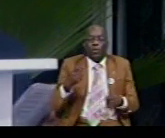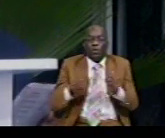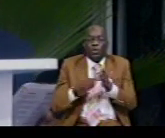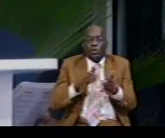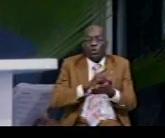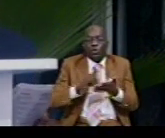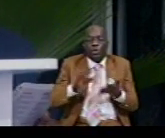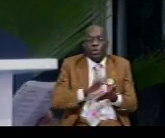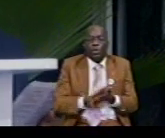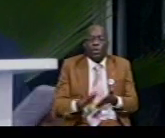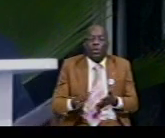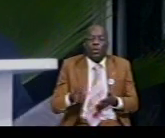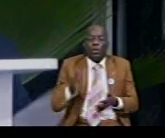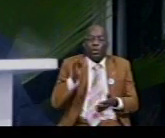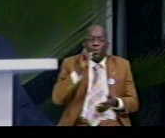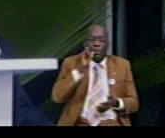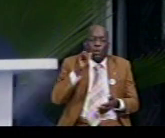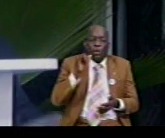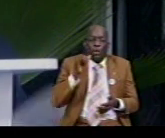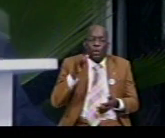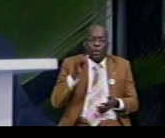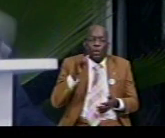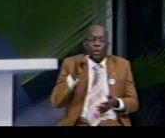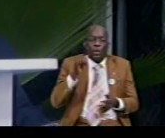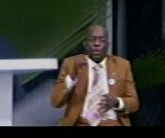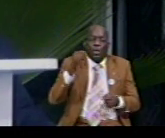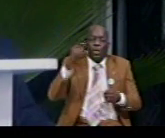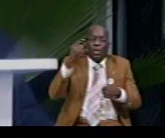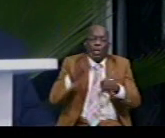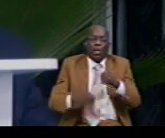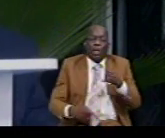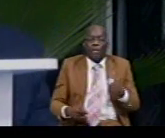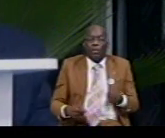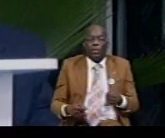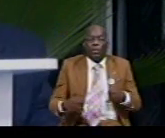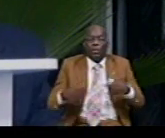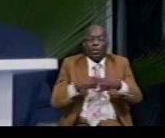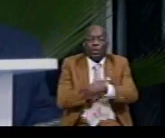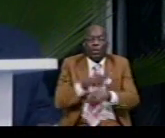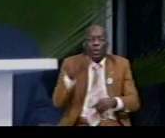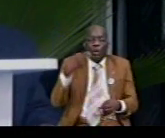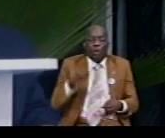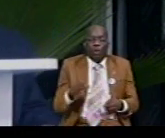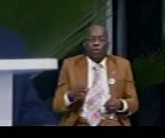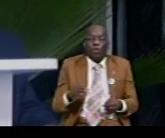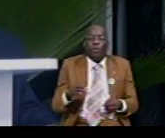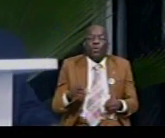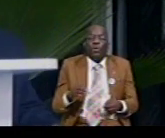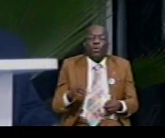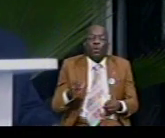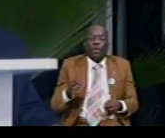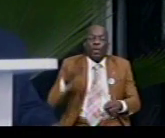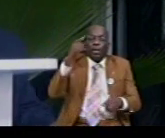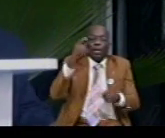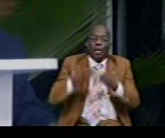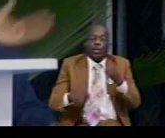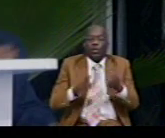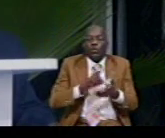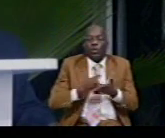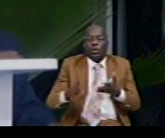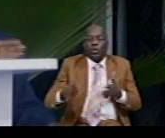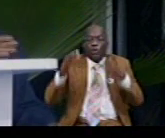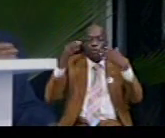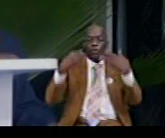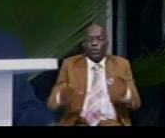Please sit down, please. The last day of last week ended yesterday, that rolled